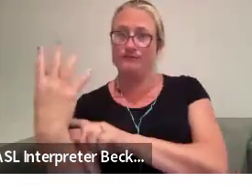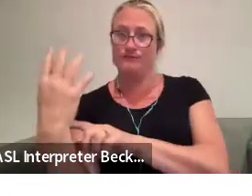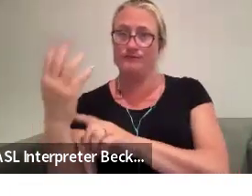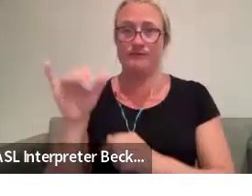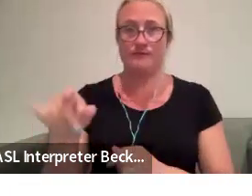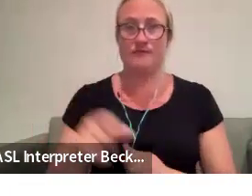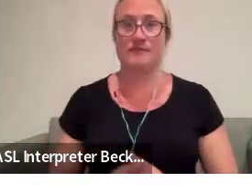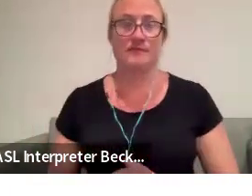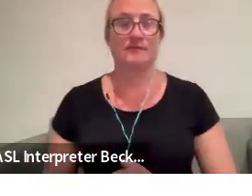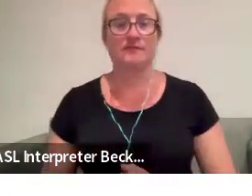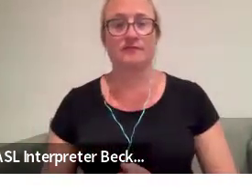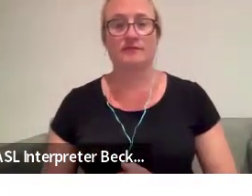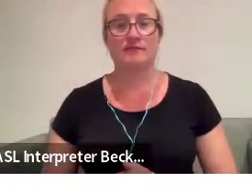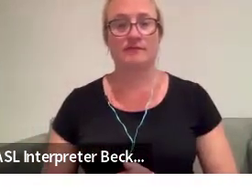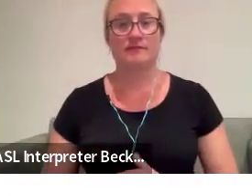access.